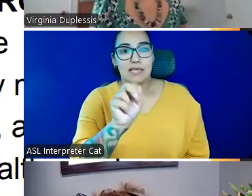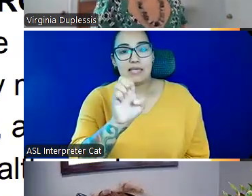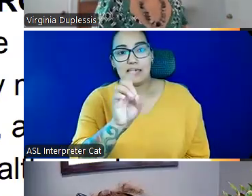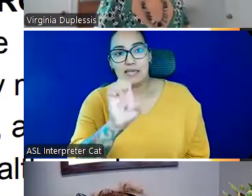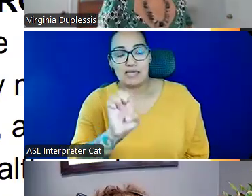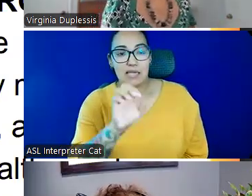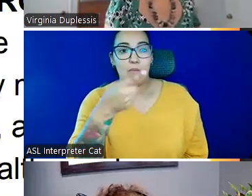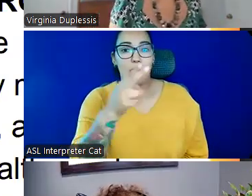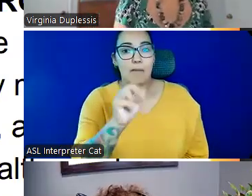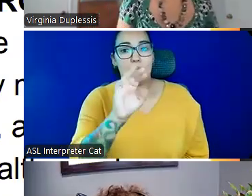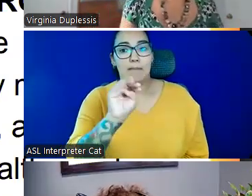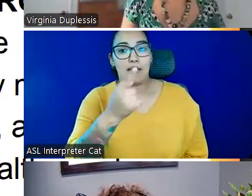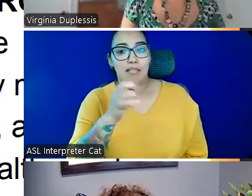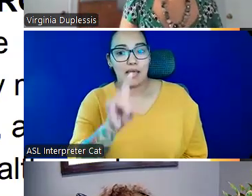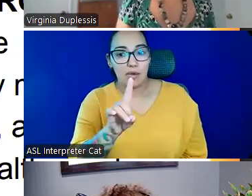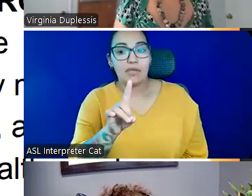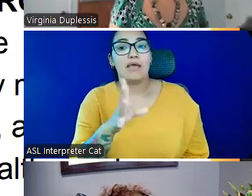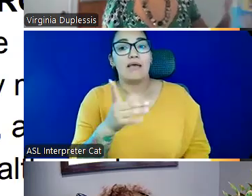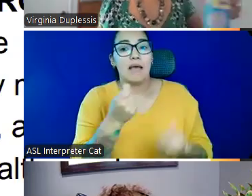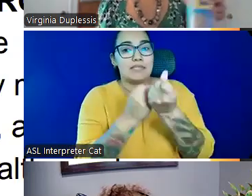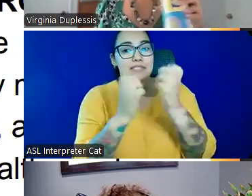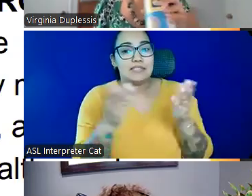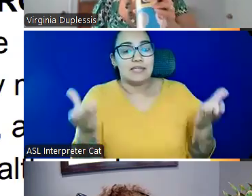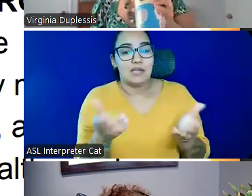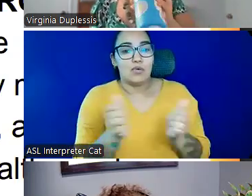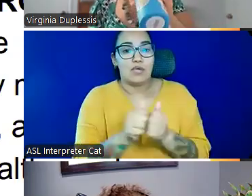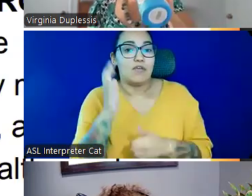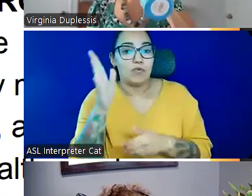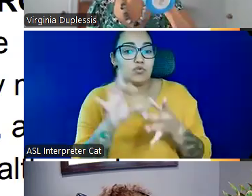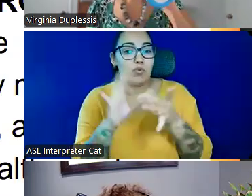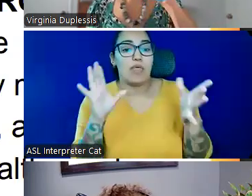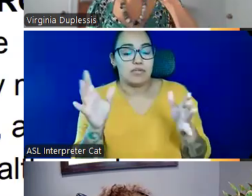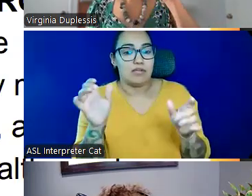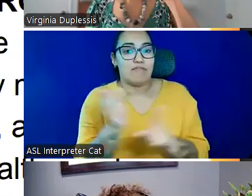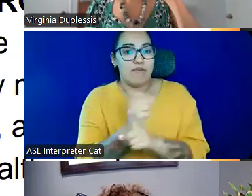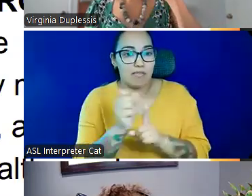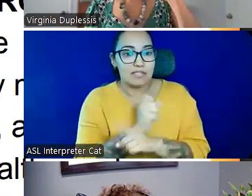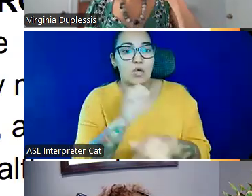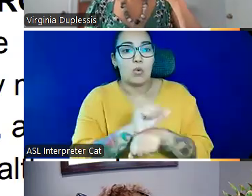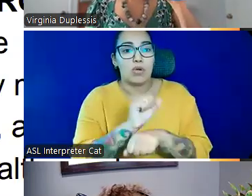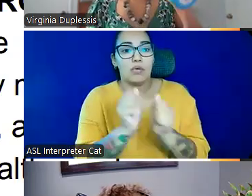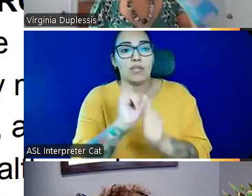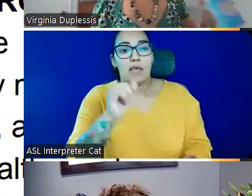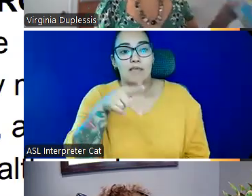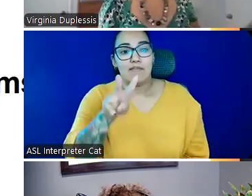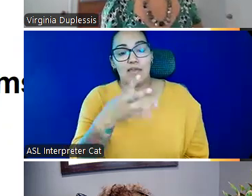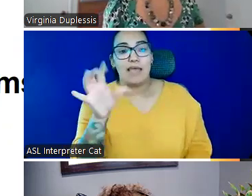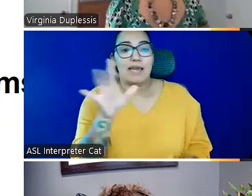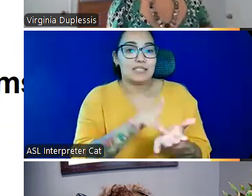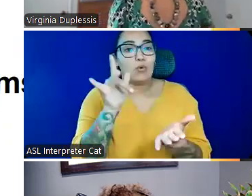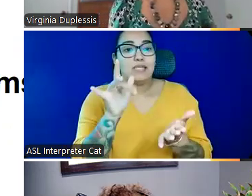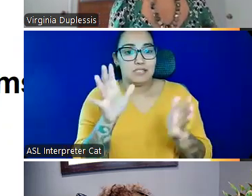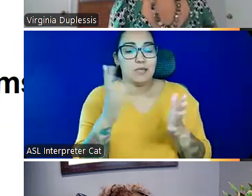and I am a program assistant at Futures Without Violence, working on our health partners on IPV plus exploitation